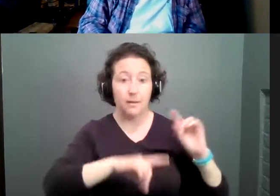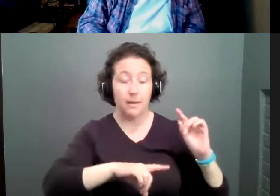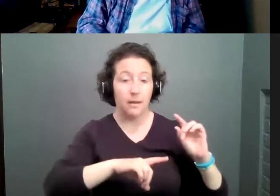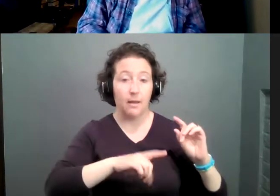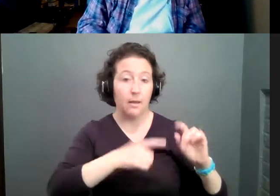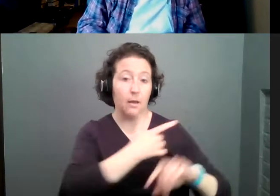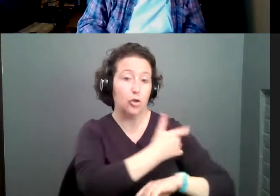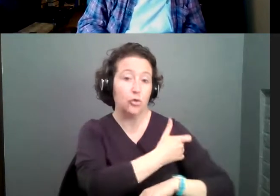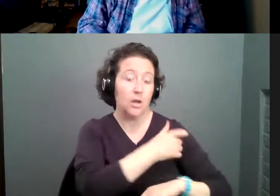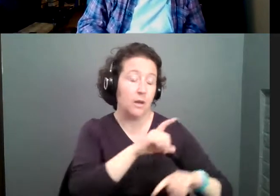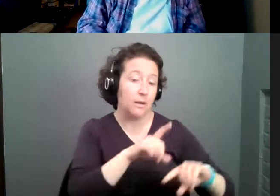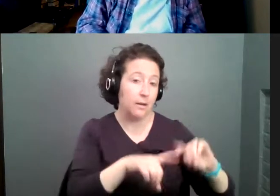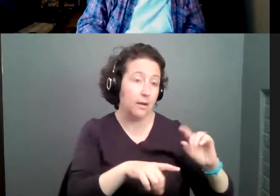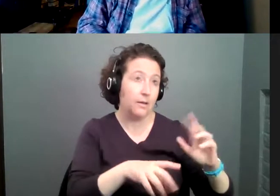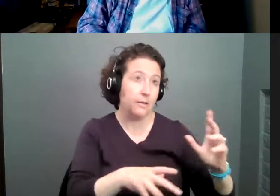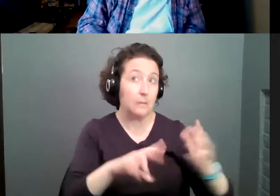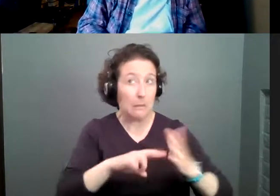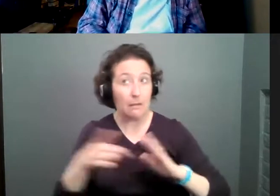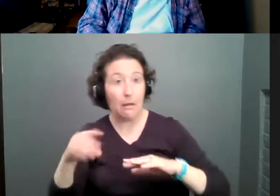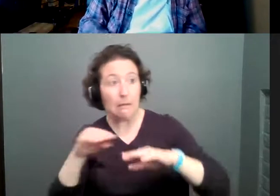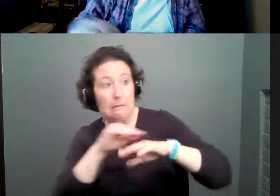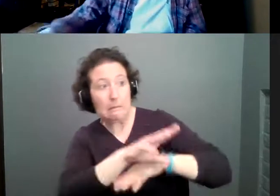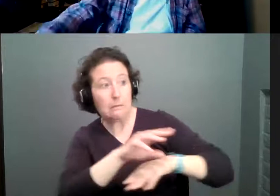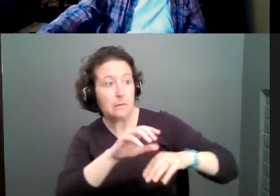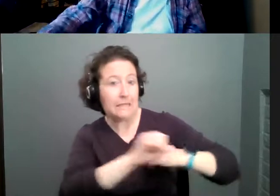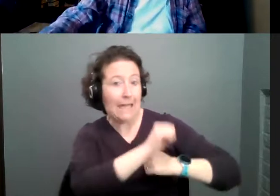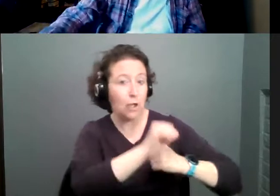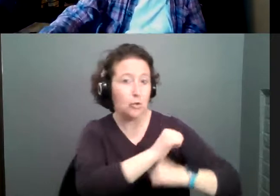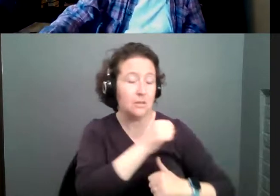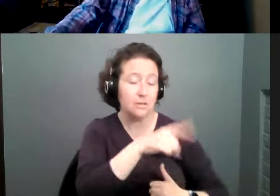individuals. So once again, all we can do